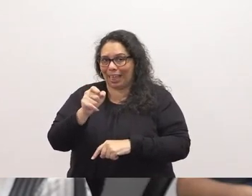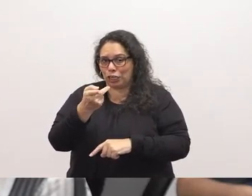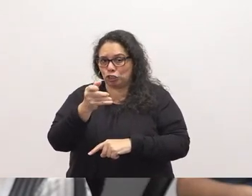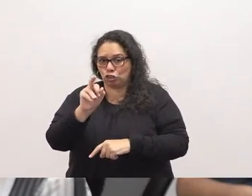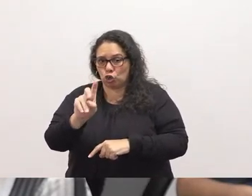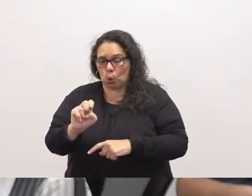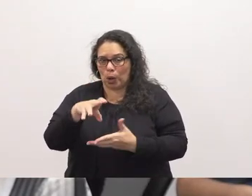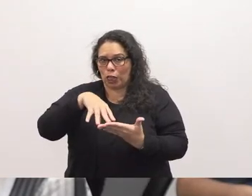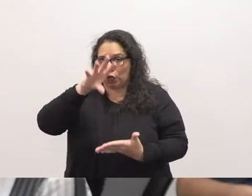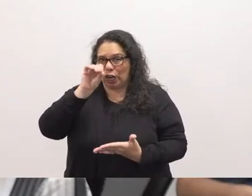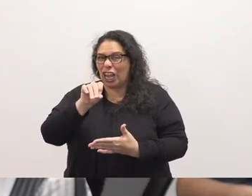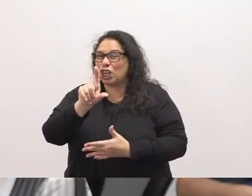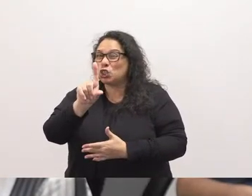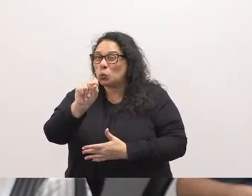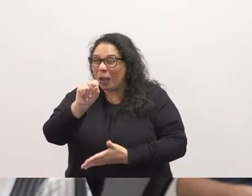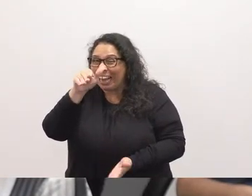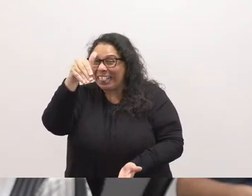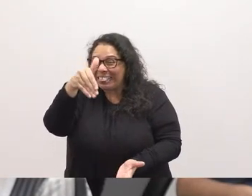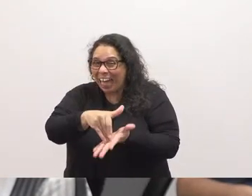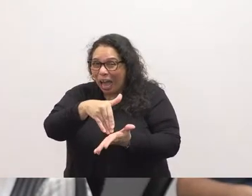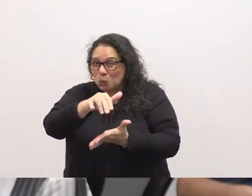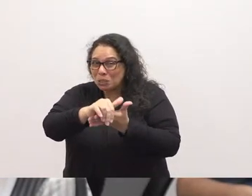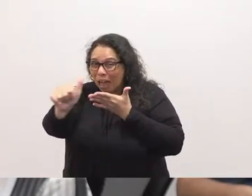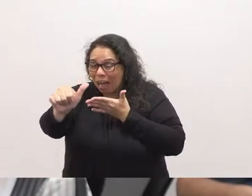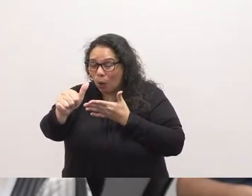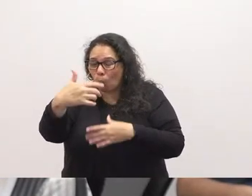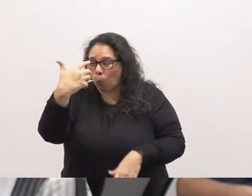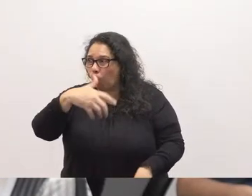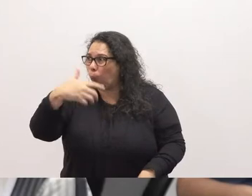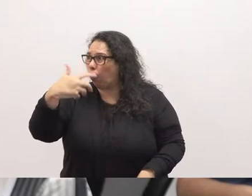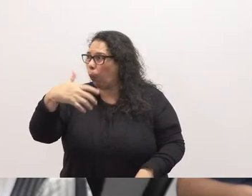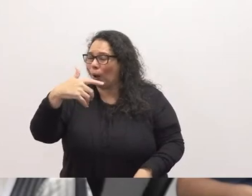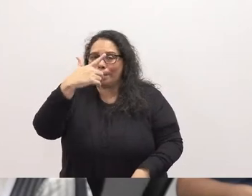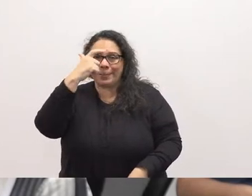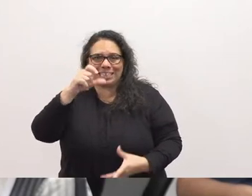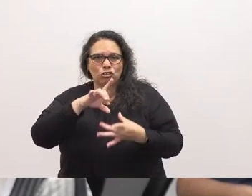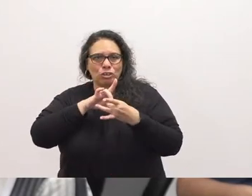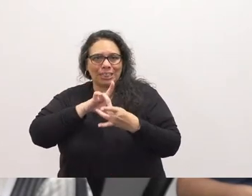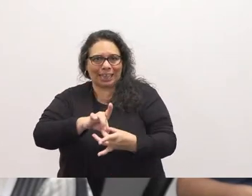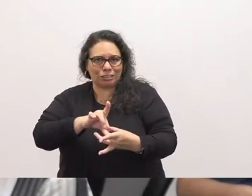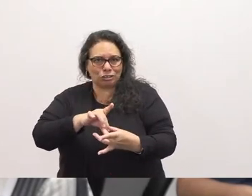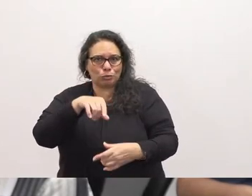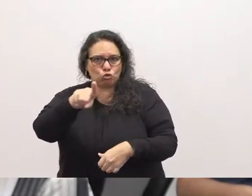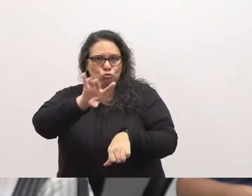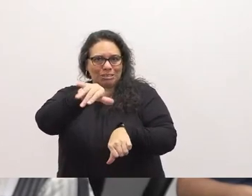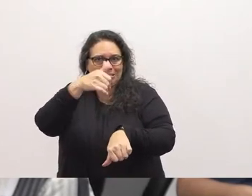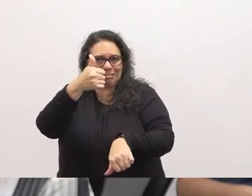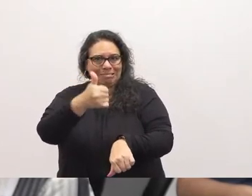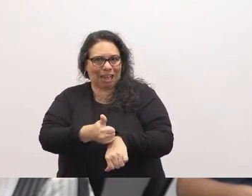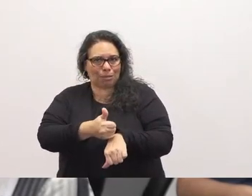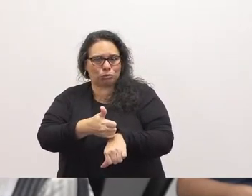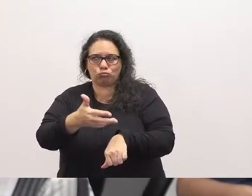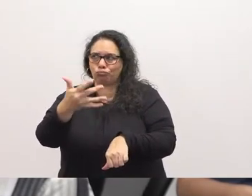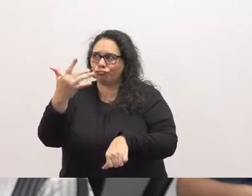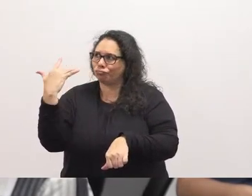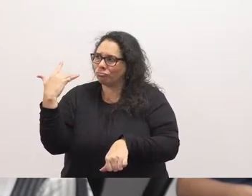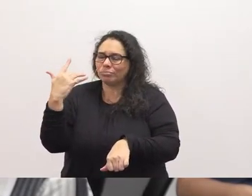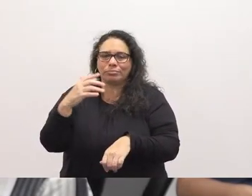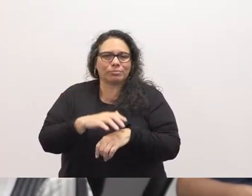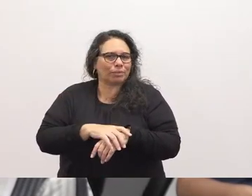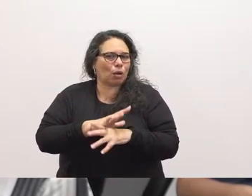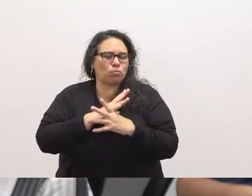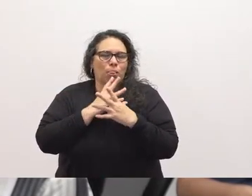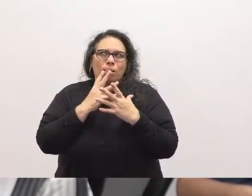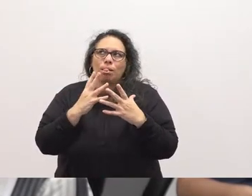of $20,000. And they did that because of the relationship that you had established with them. That was a